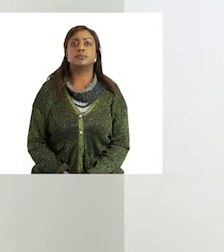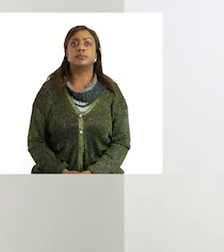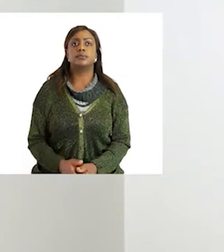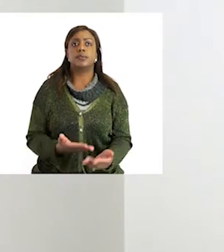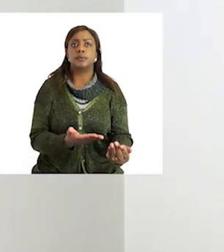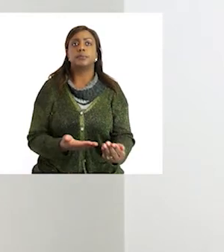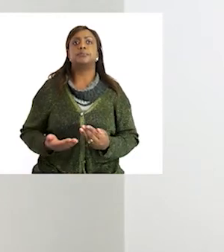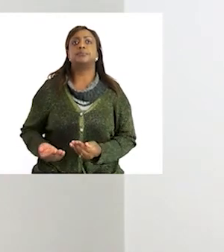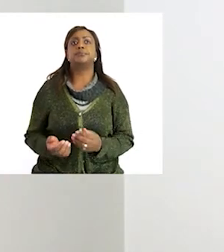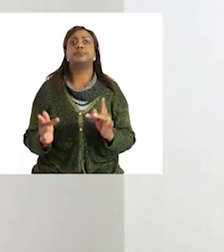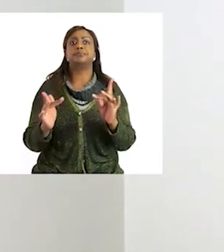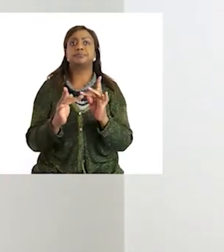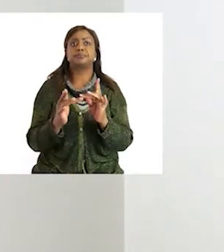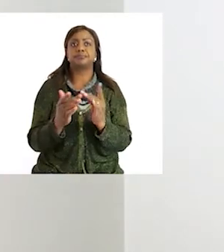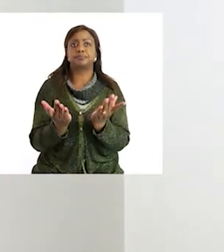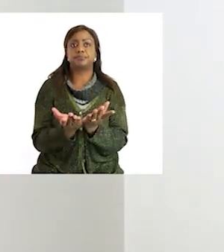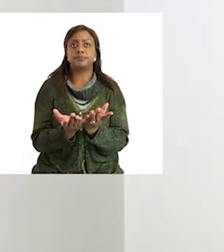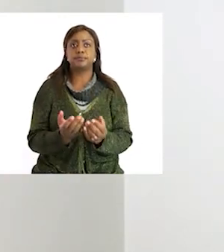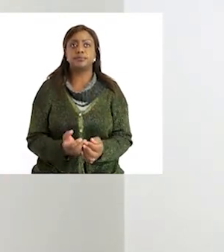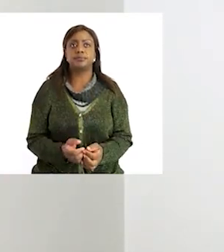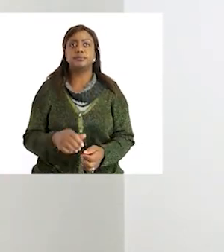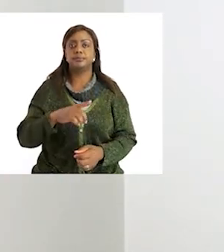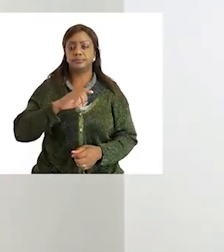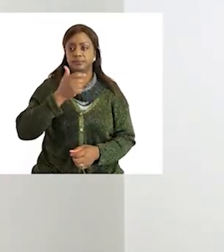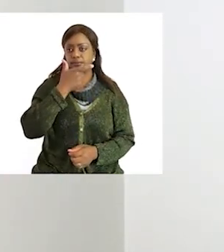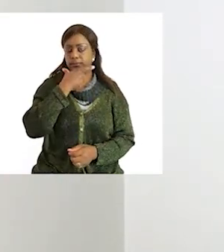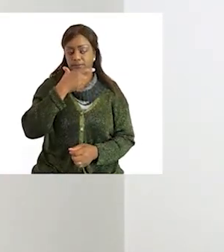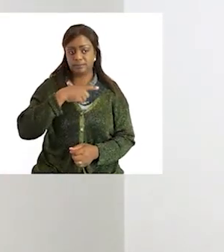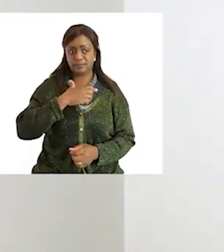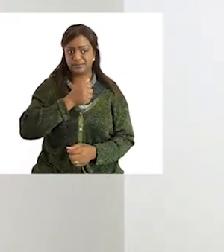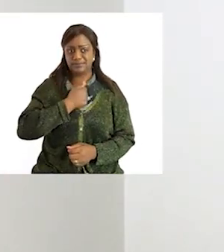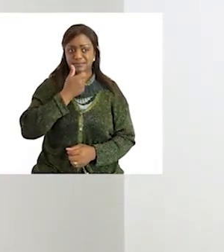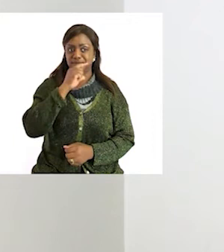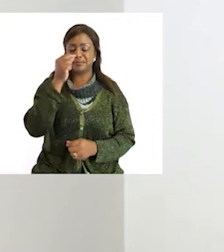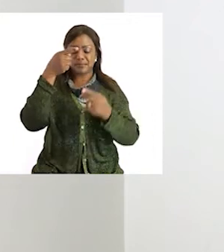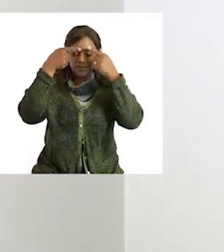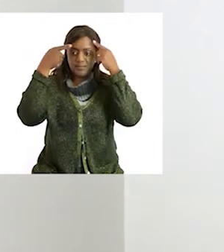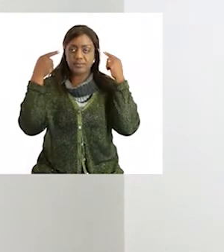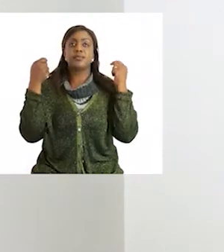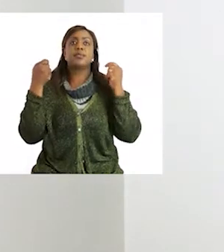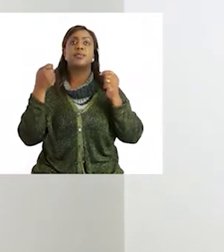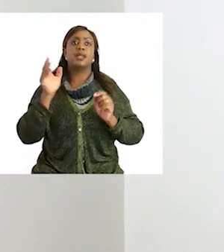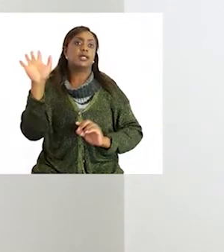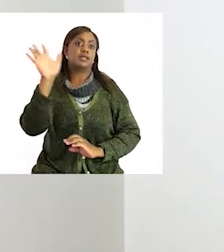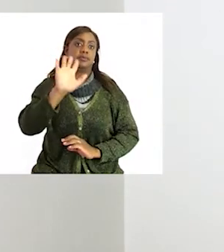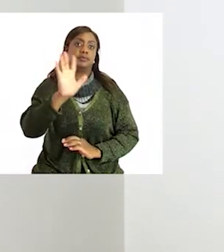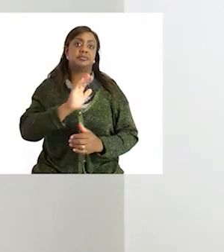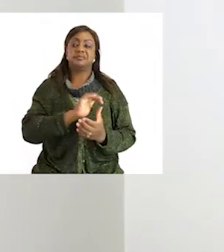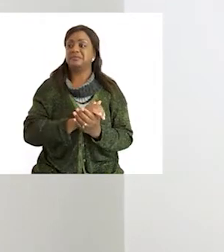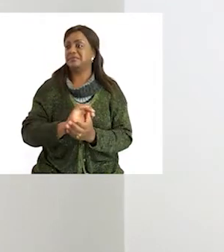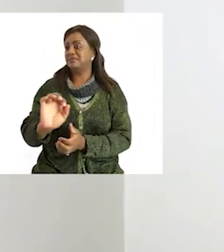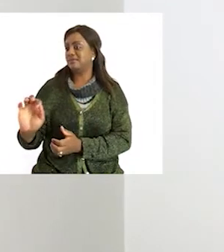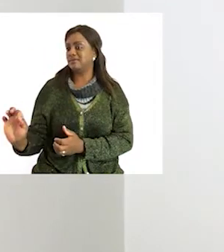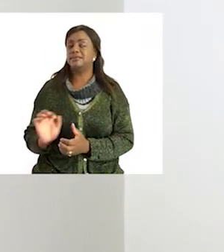Welcome to MyZone Online School. My name is Mr. Masia. Let us also say hello to my friend.